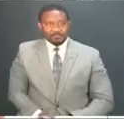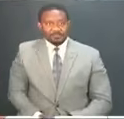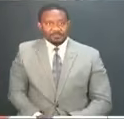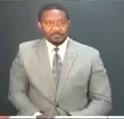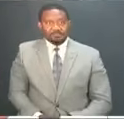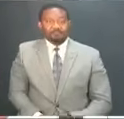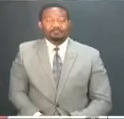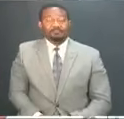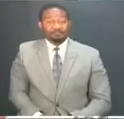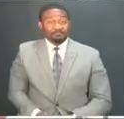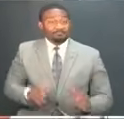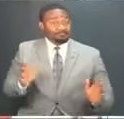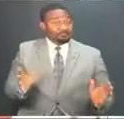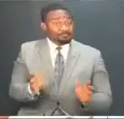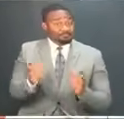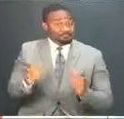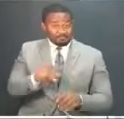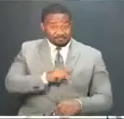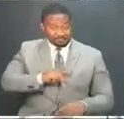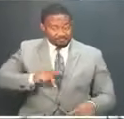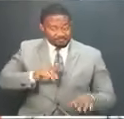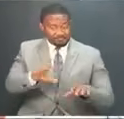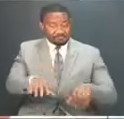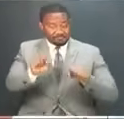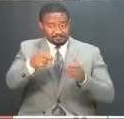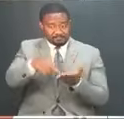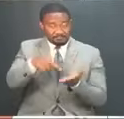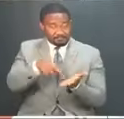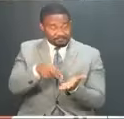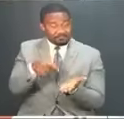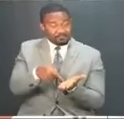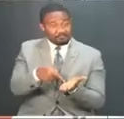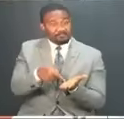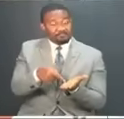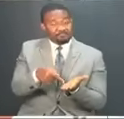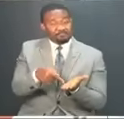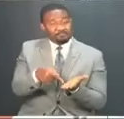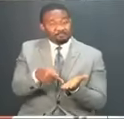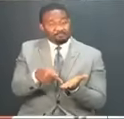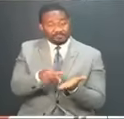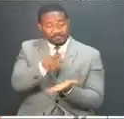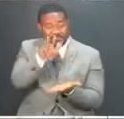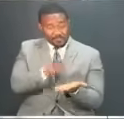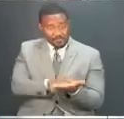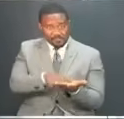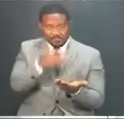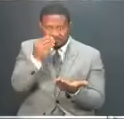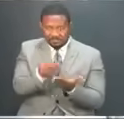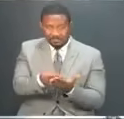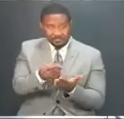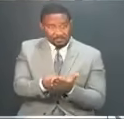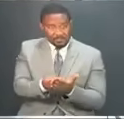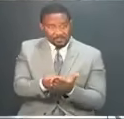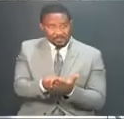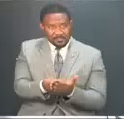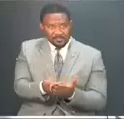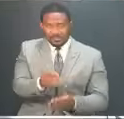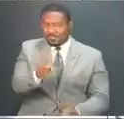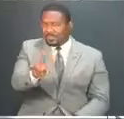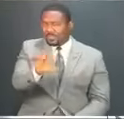urge the House to adopt this report and approve the sum of